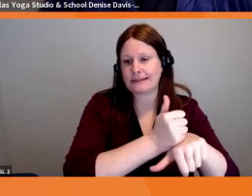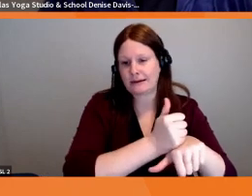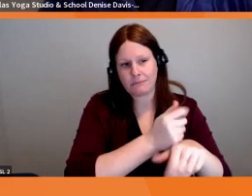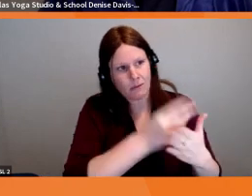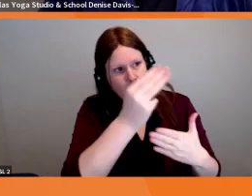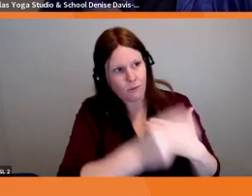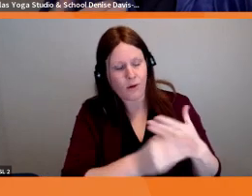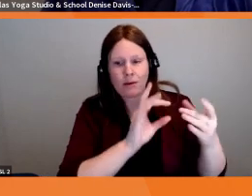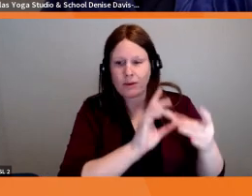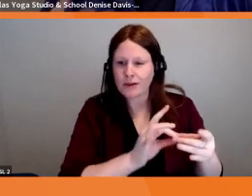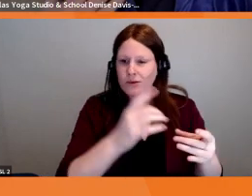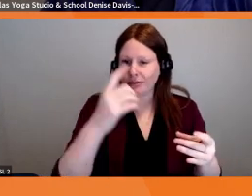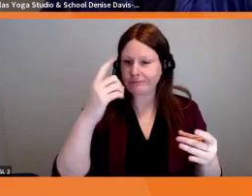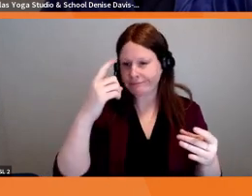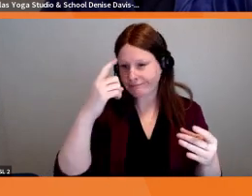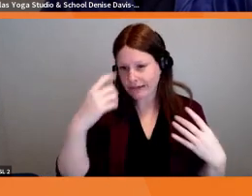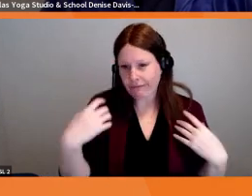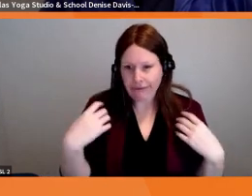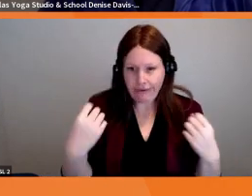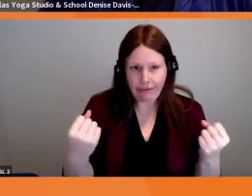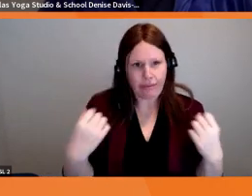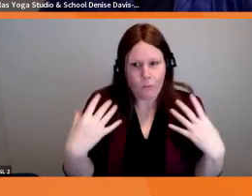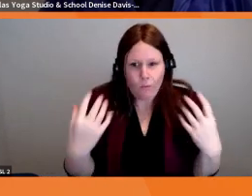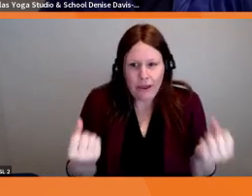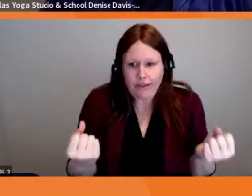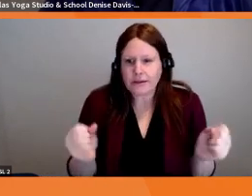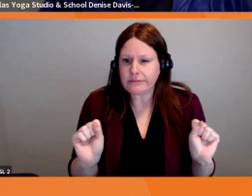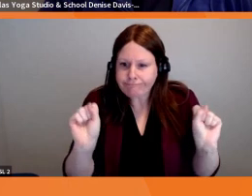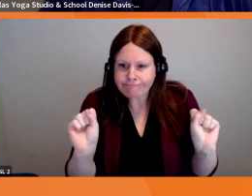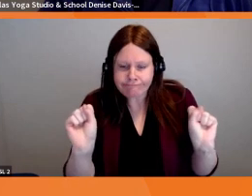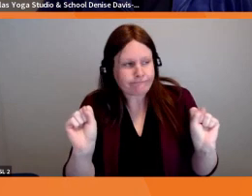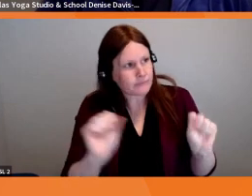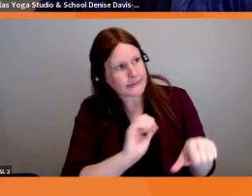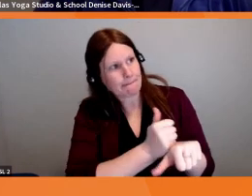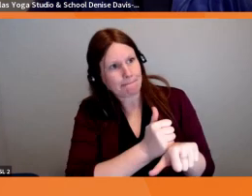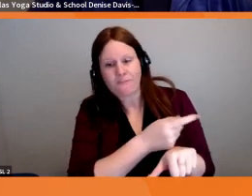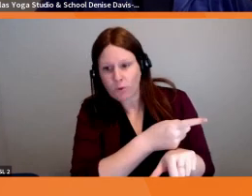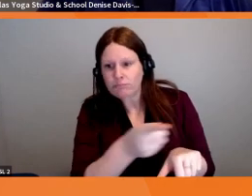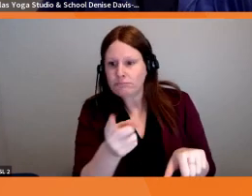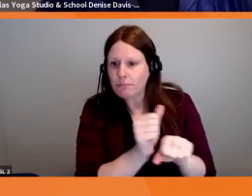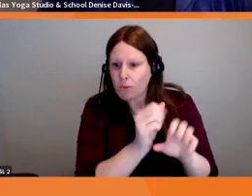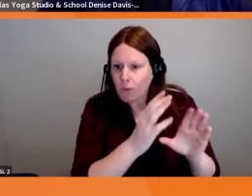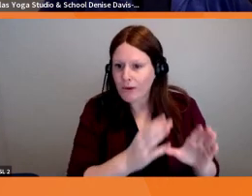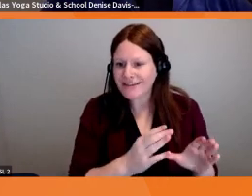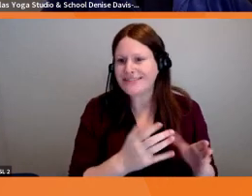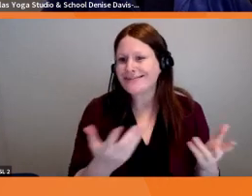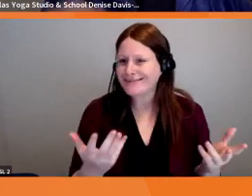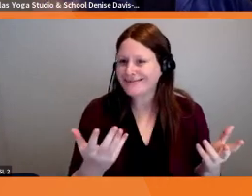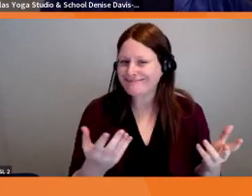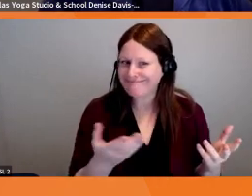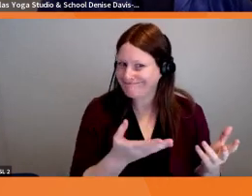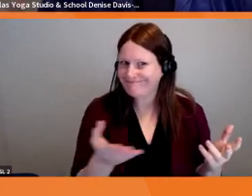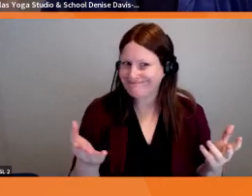that's an important thing for us as entrepreneurs, not just our employees. And it's one of the things that the studies pointed out as well, that as entrepreneurs, we're often